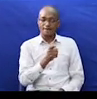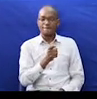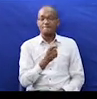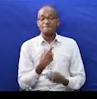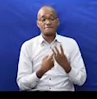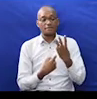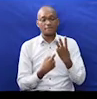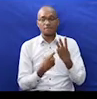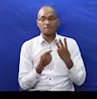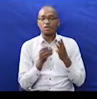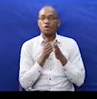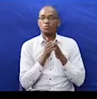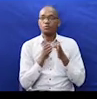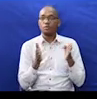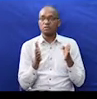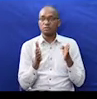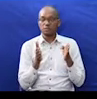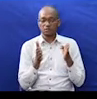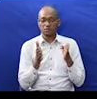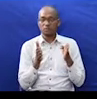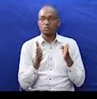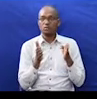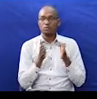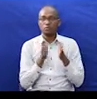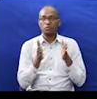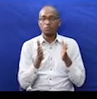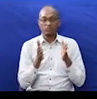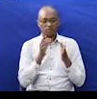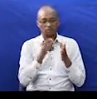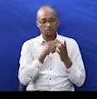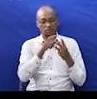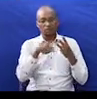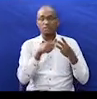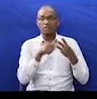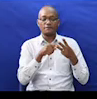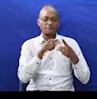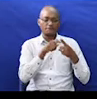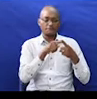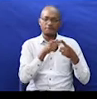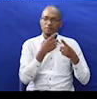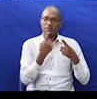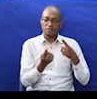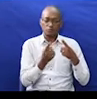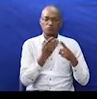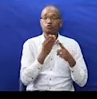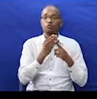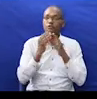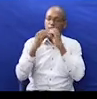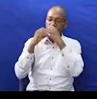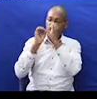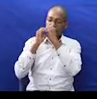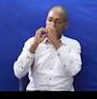Alternative 1, to cut down the trees and to measure the length of the tree.